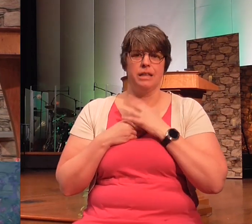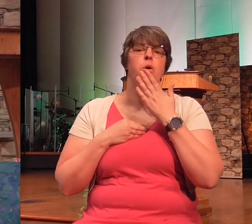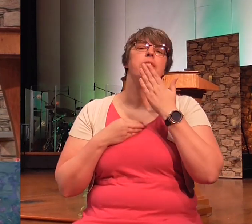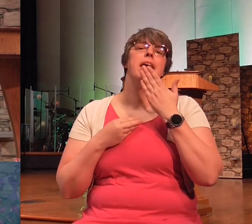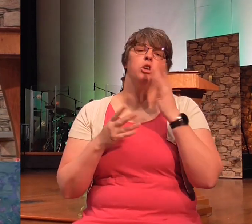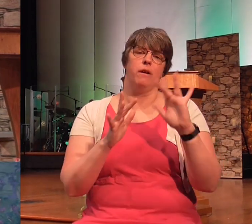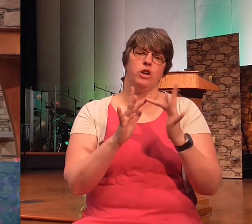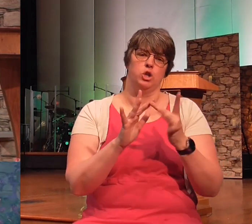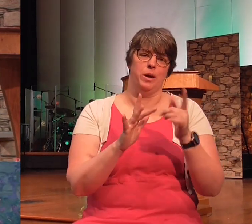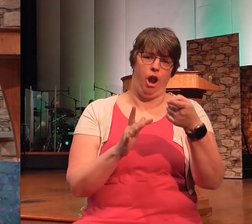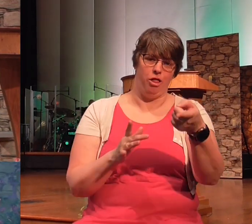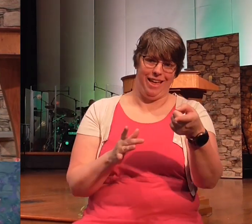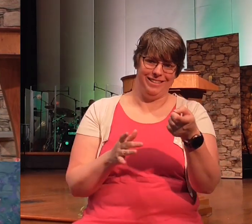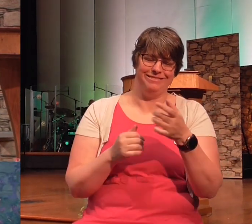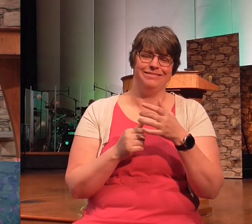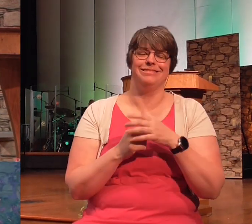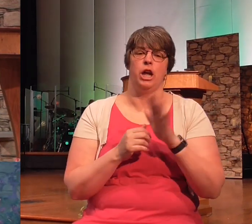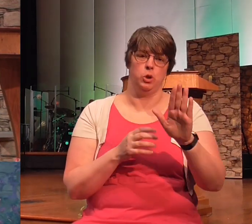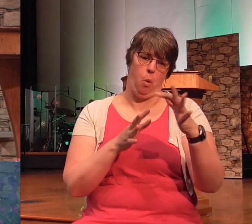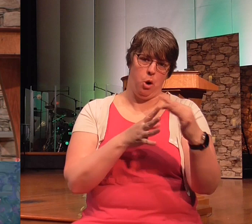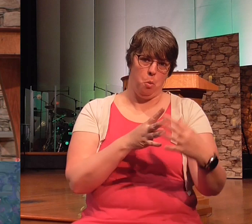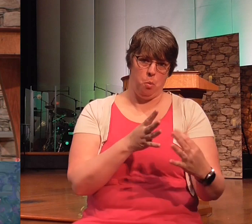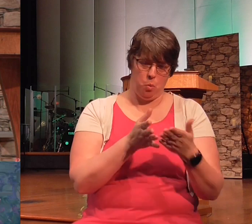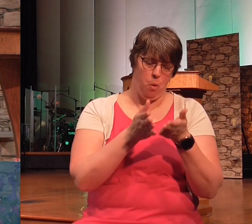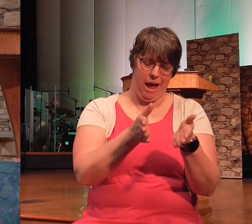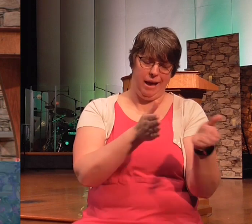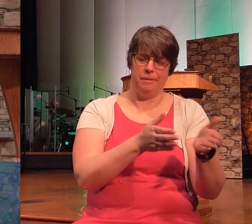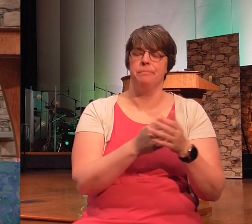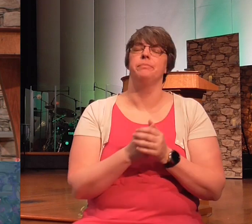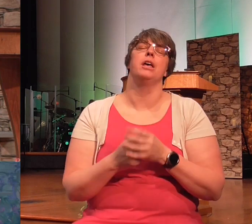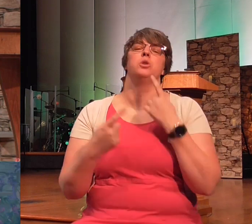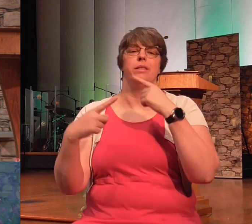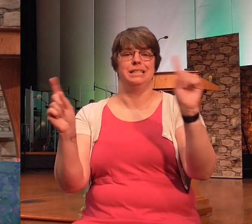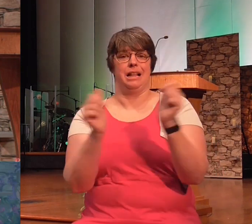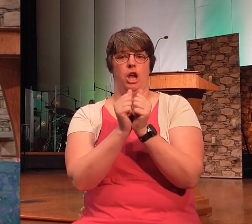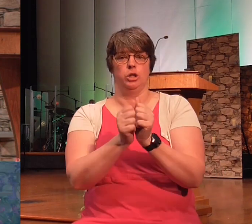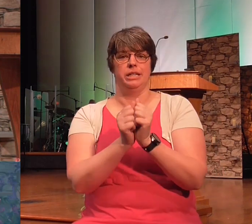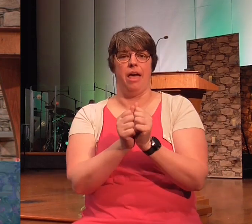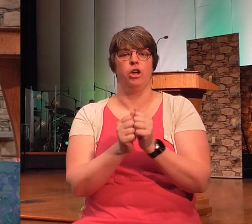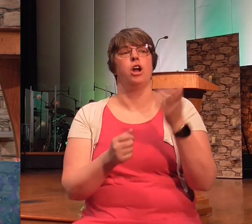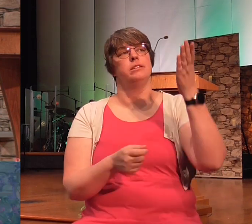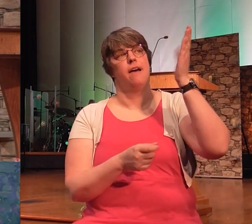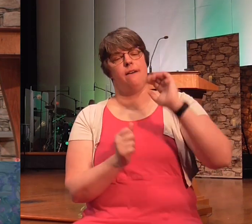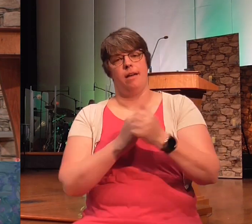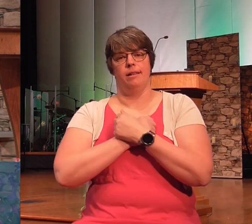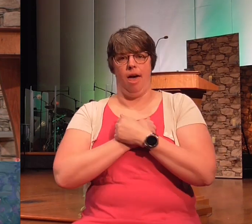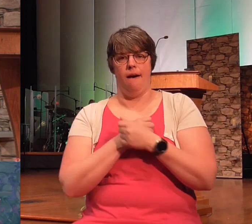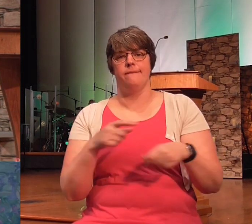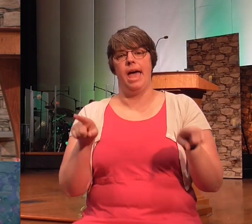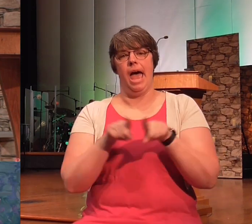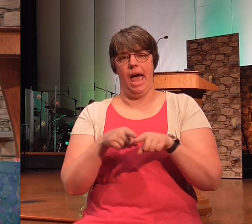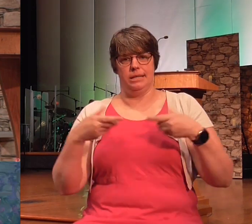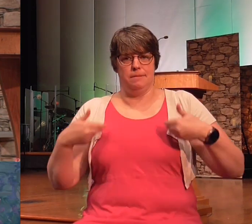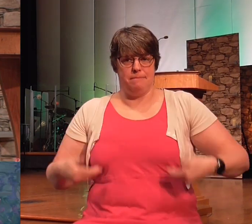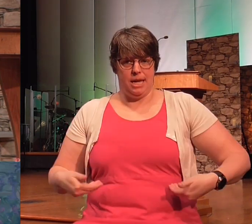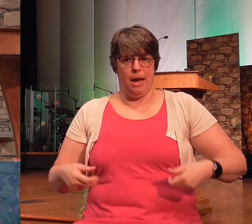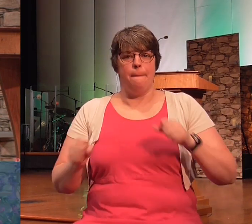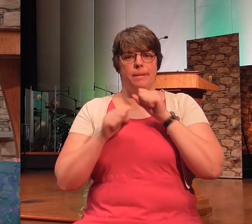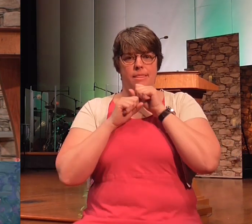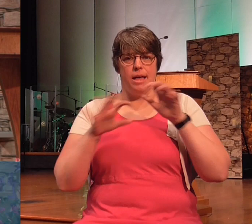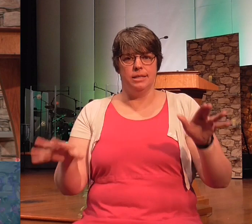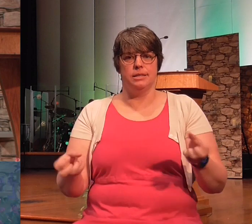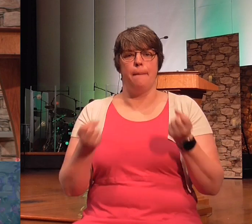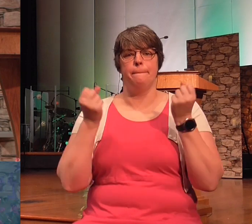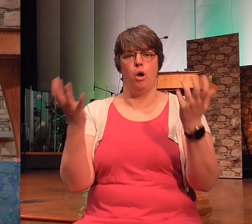the same in your chosen way. Let's declare together. Divine love, as me, blesses